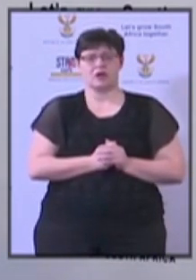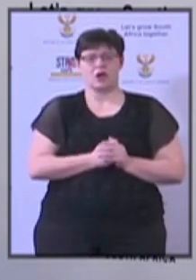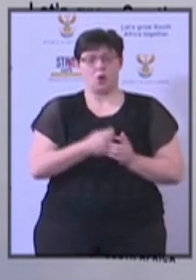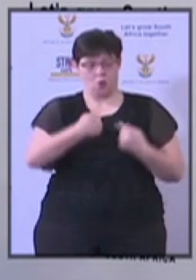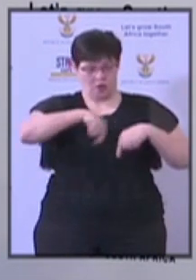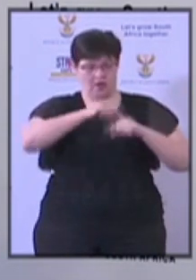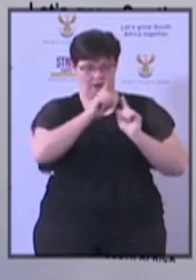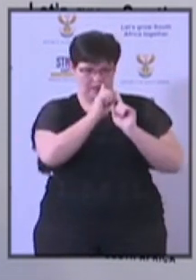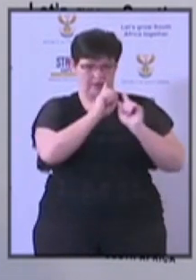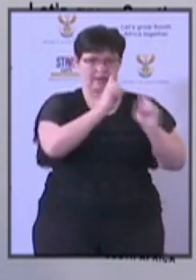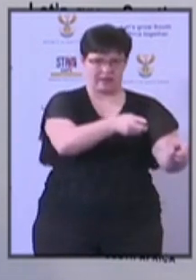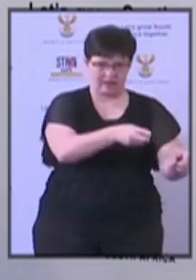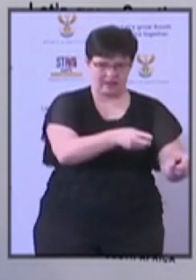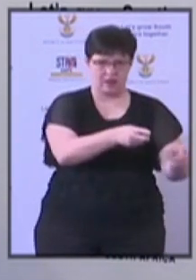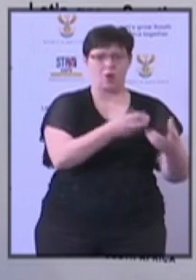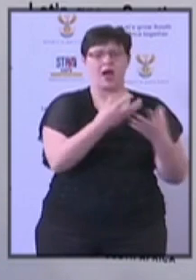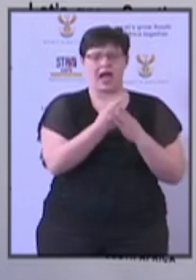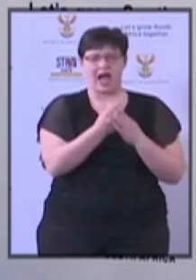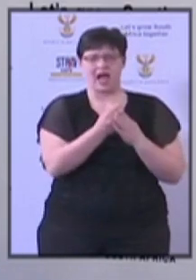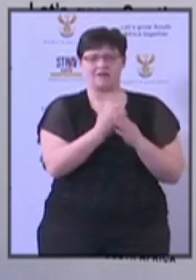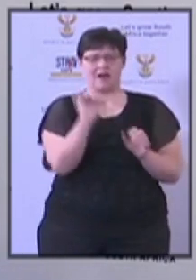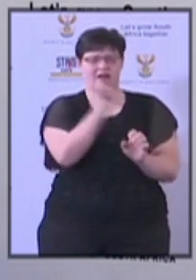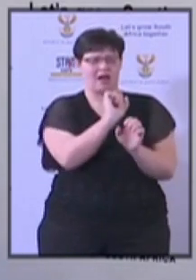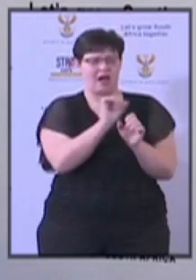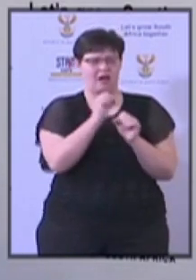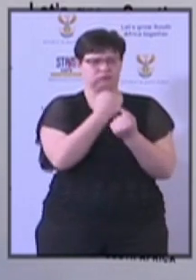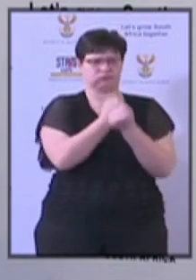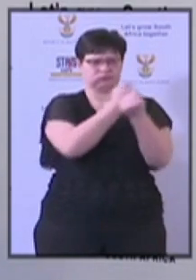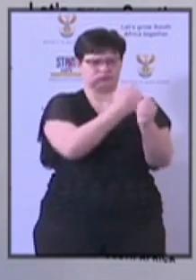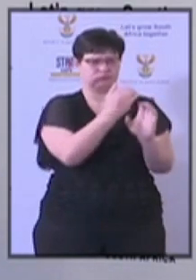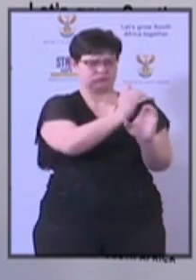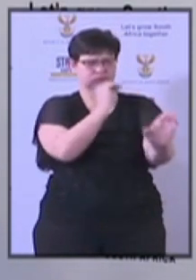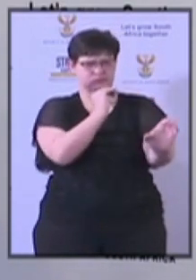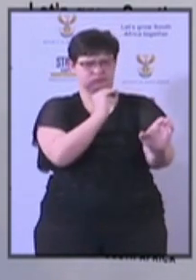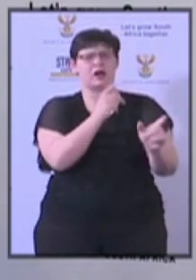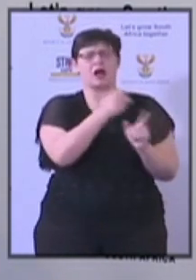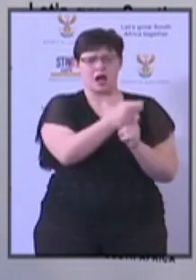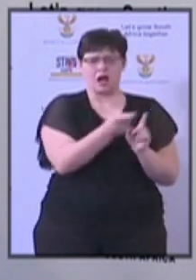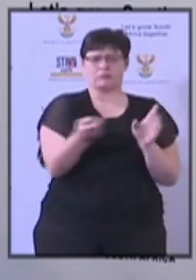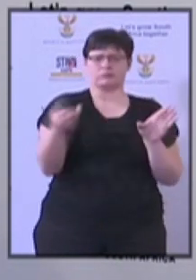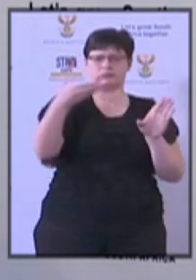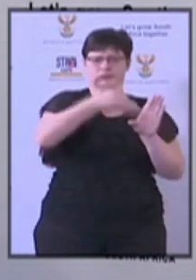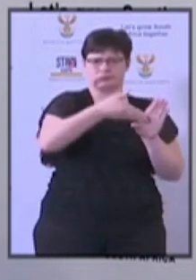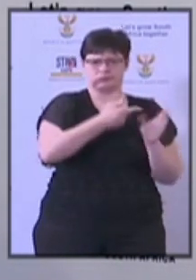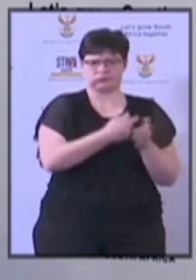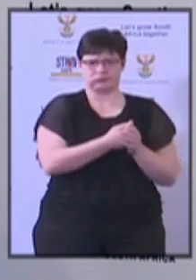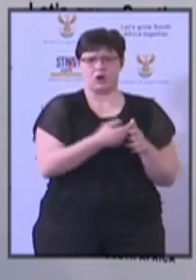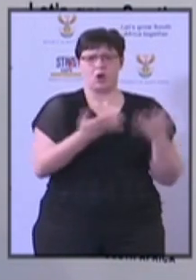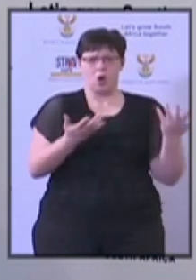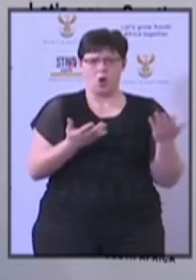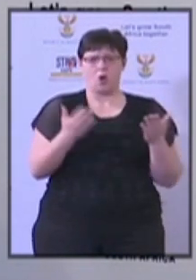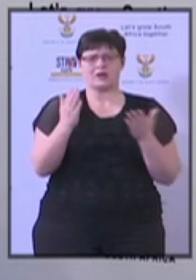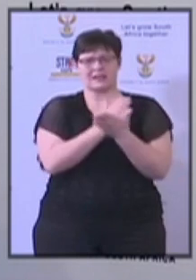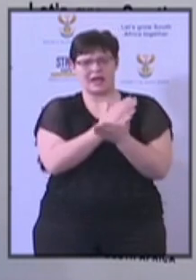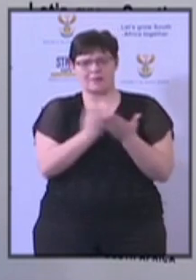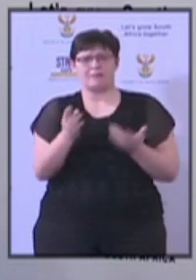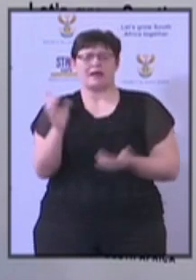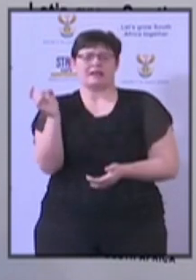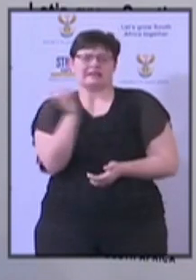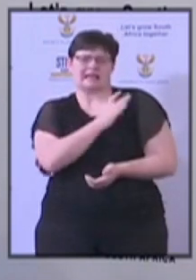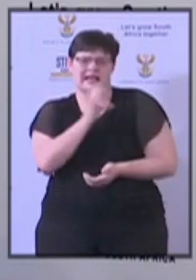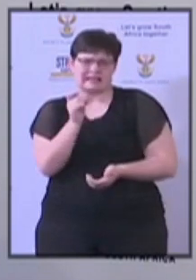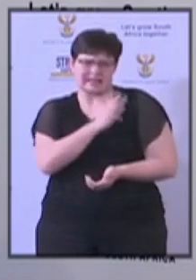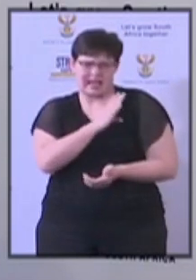ama mobile units ethu. Indlela yesibili esisebenza ngayo ukuthi during ama weekends, ama Saturday, siba